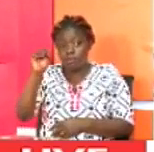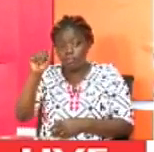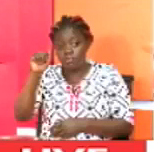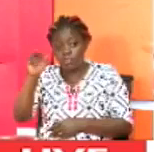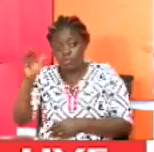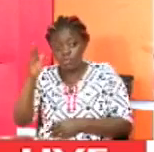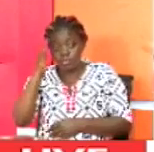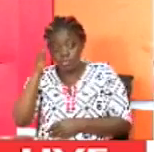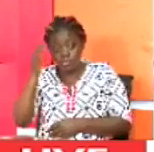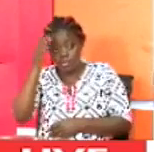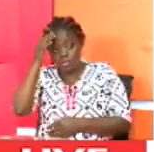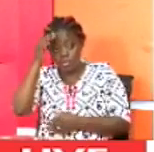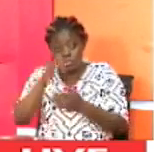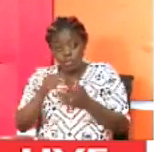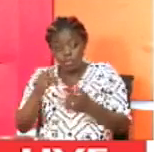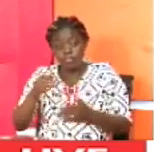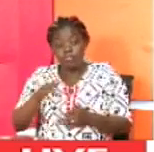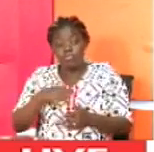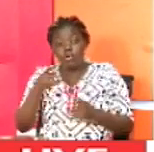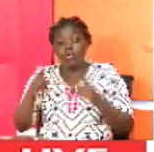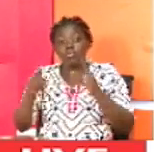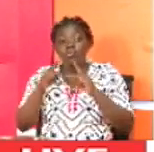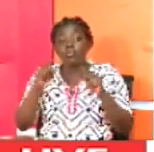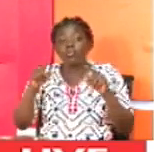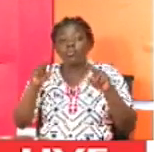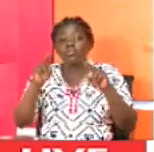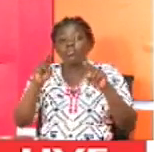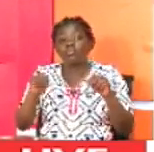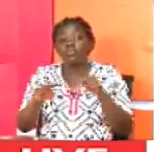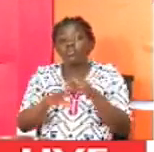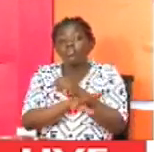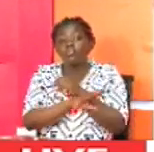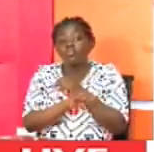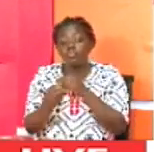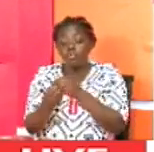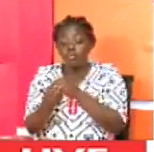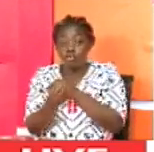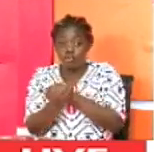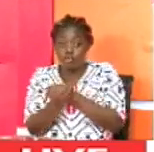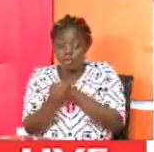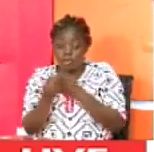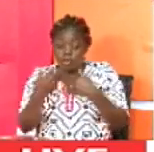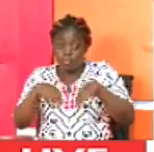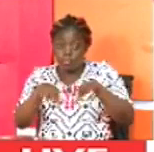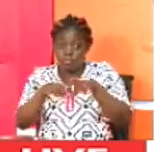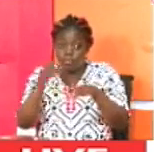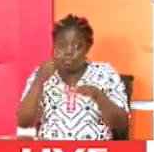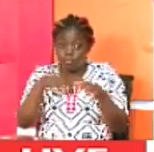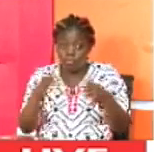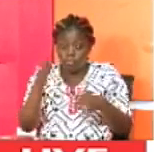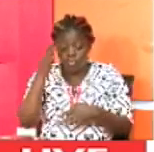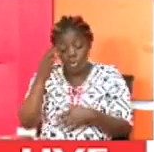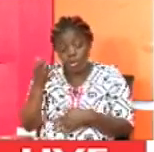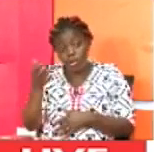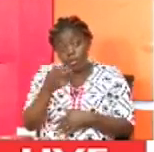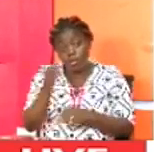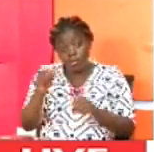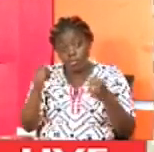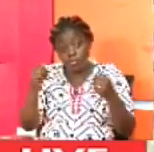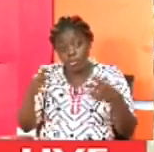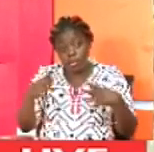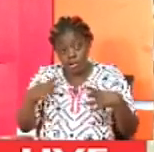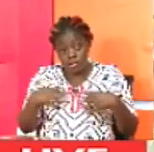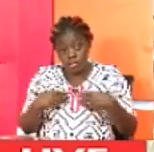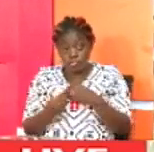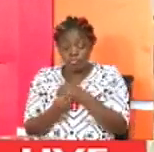I believe in my hoteliers that they won't bribe the assessors. Mm-hmm. But most importantly, I hope the assessors can't be allowed to be